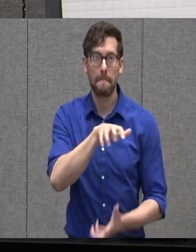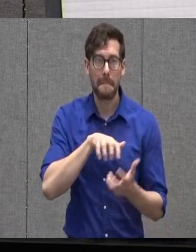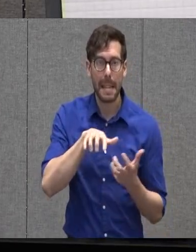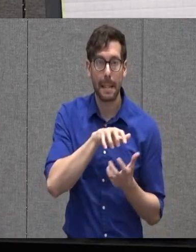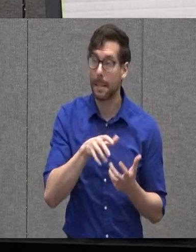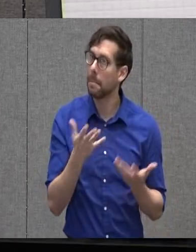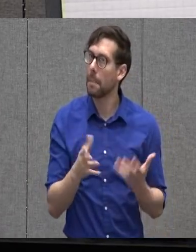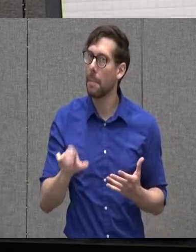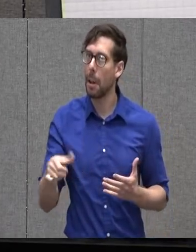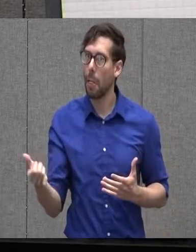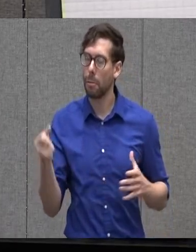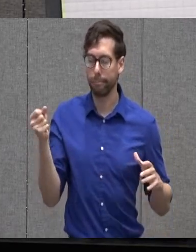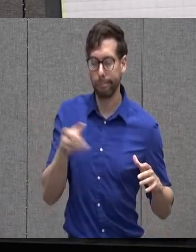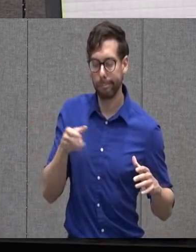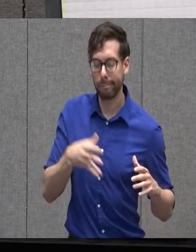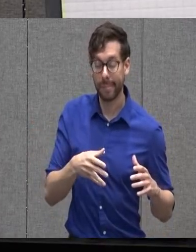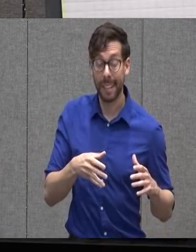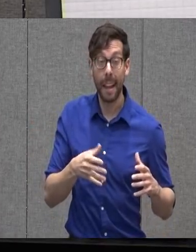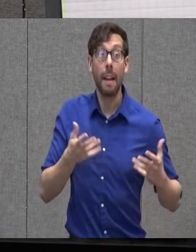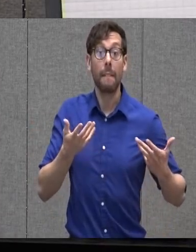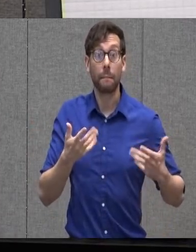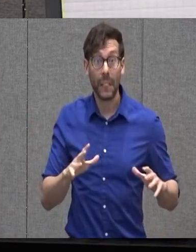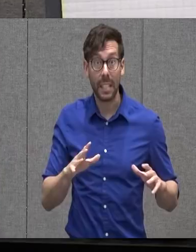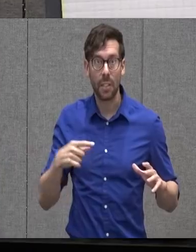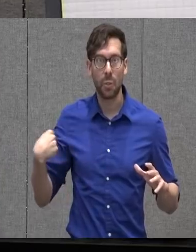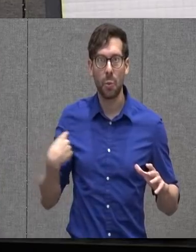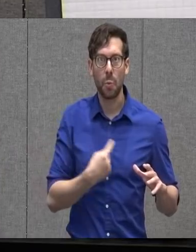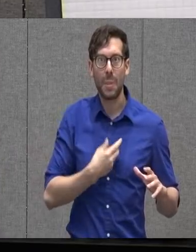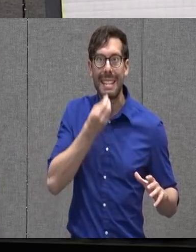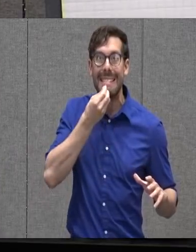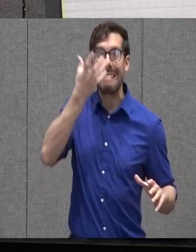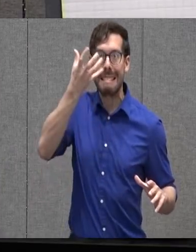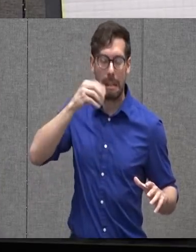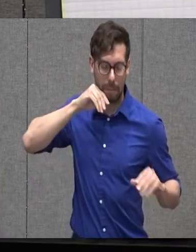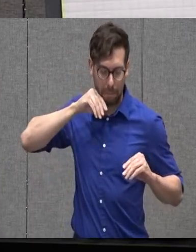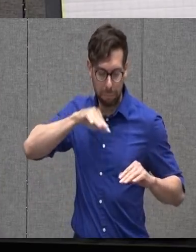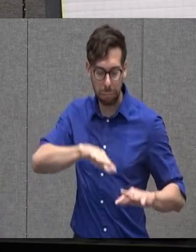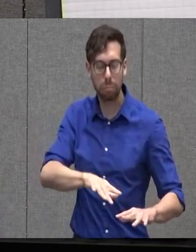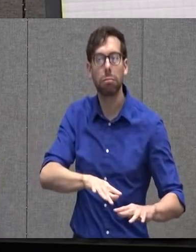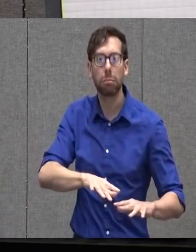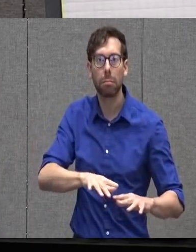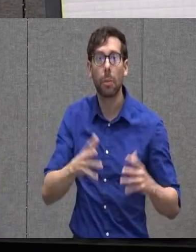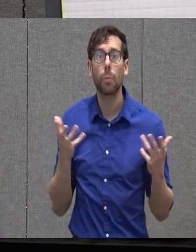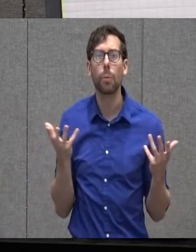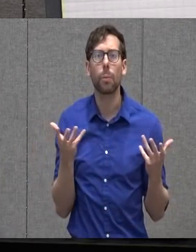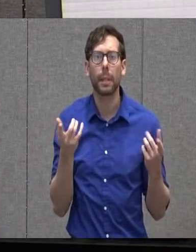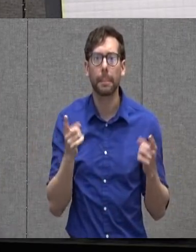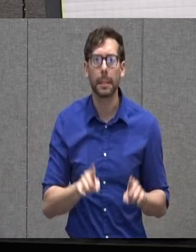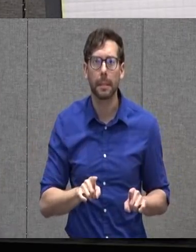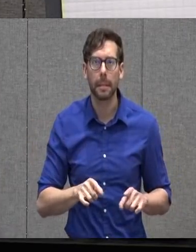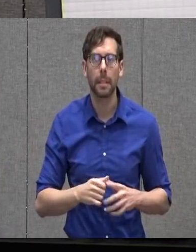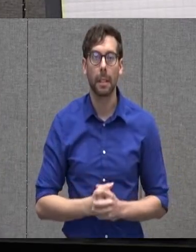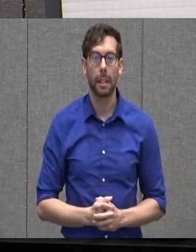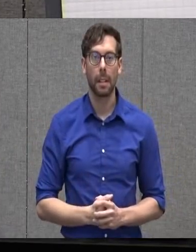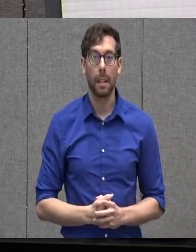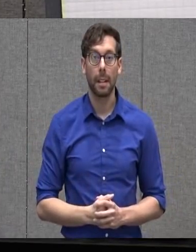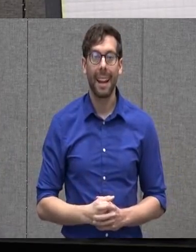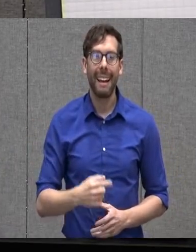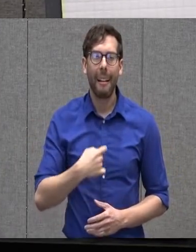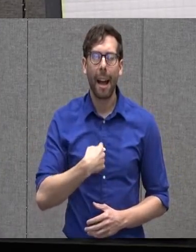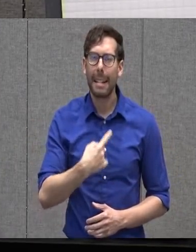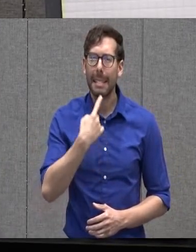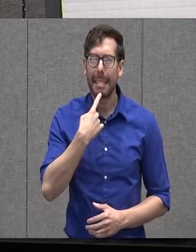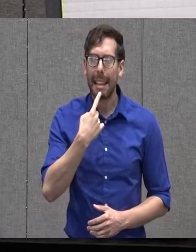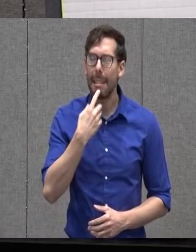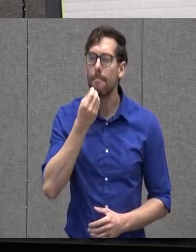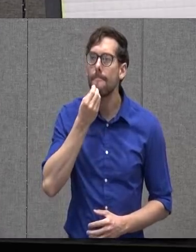well, and we add heat to it? What do you predict would happen? And when I talk about heat,